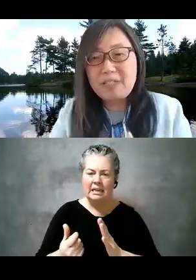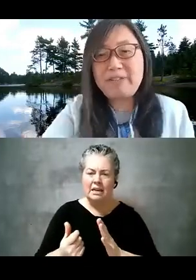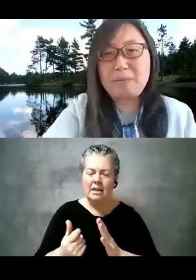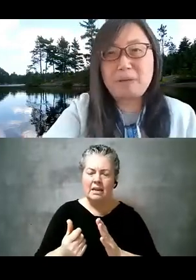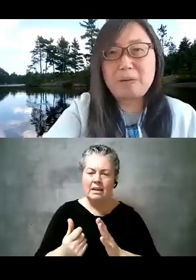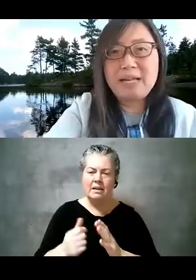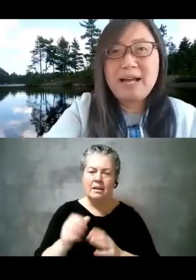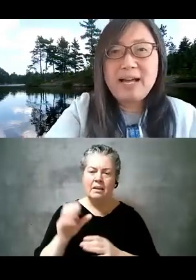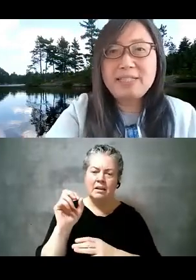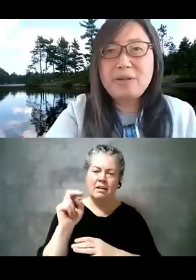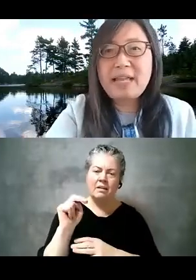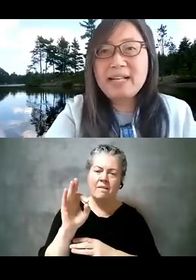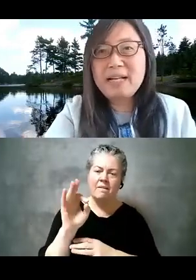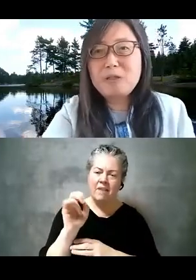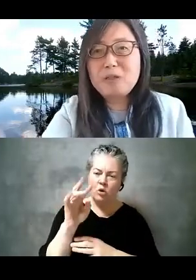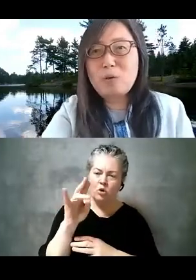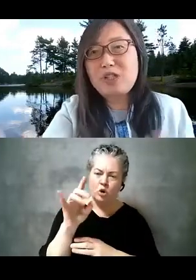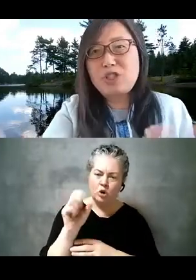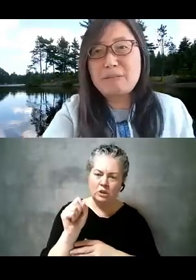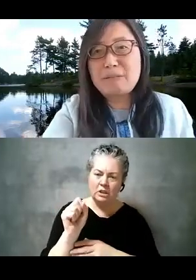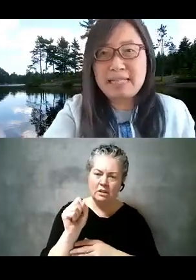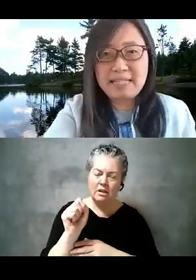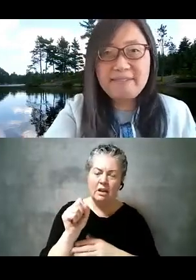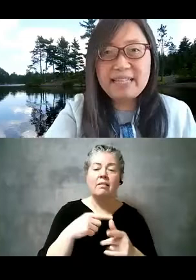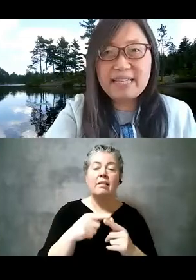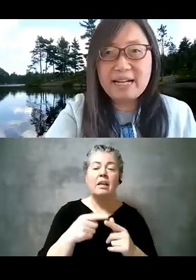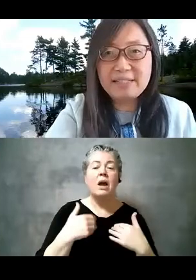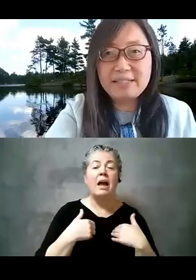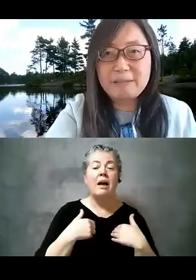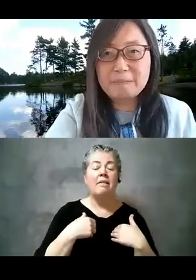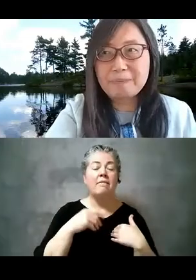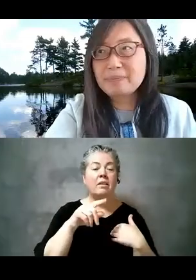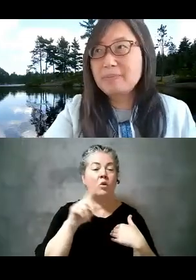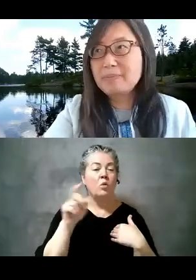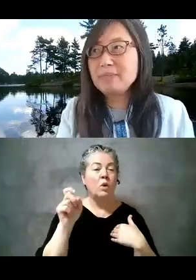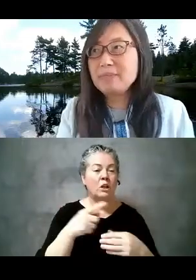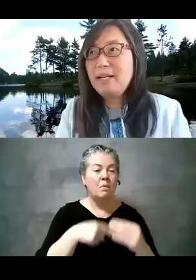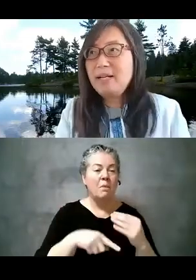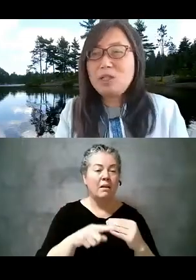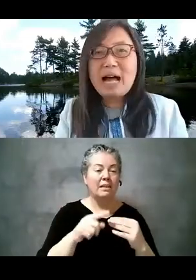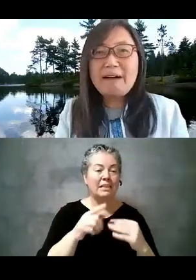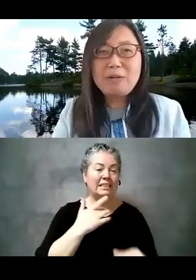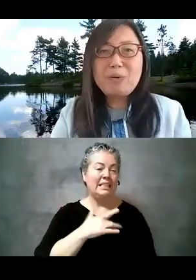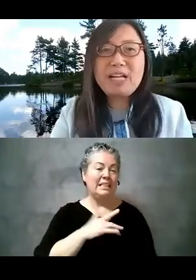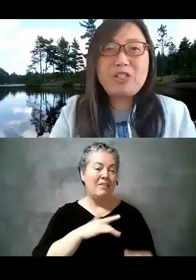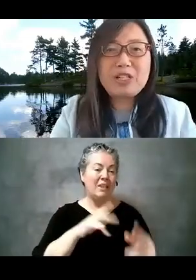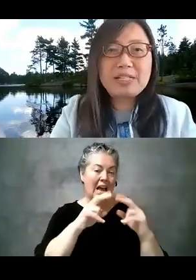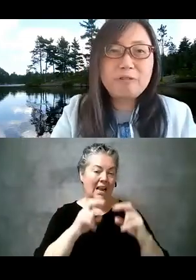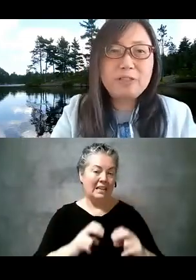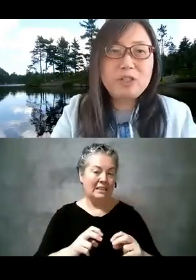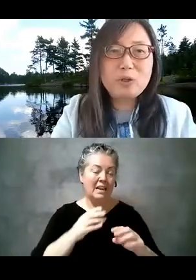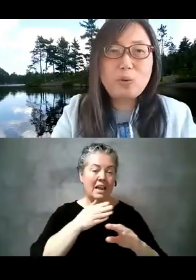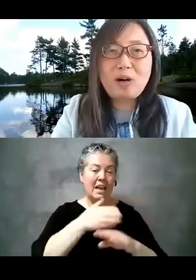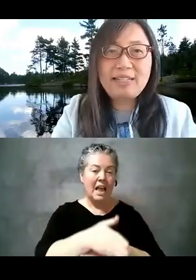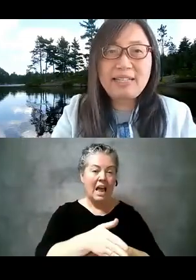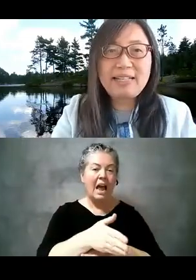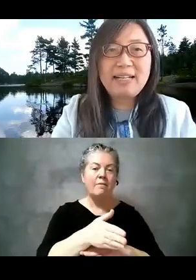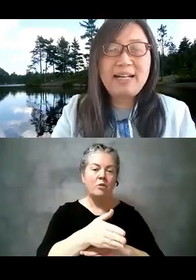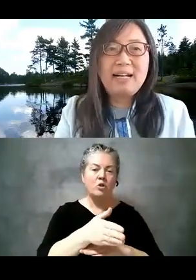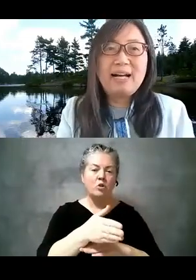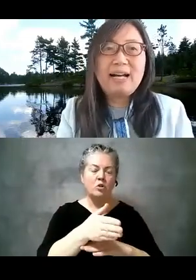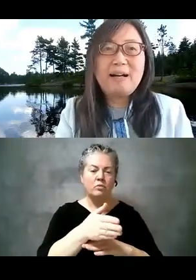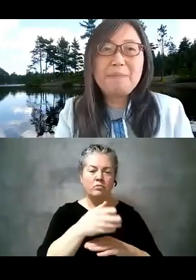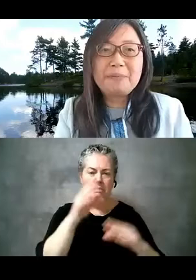the omitted variables. So that comes to the question about sensitivity analysis. So after we have adjusted for teacher